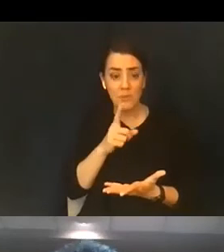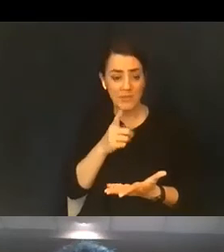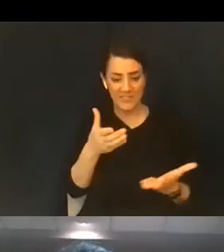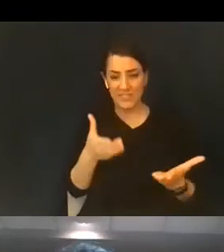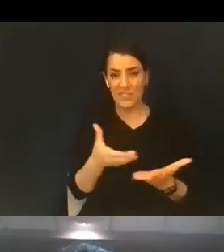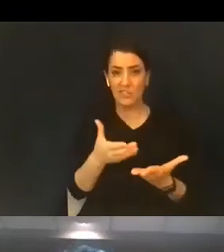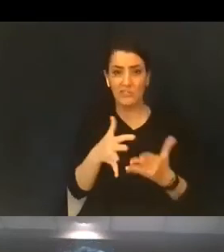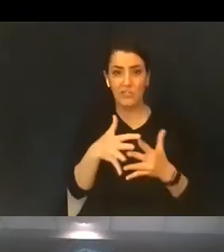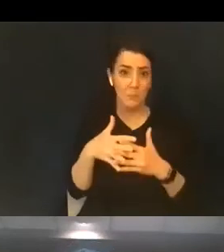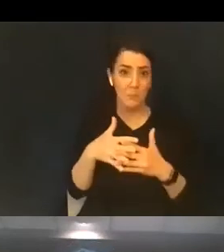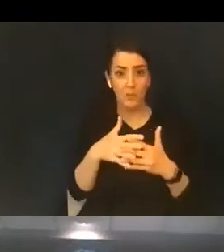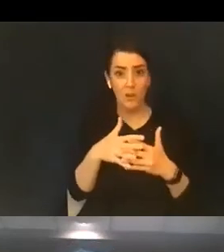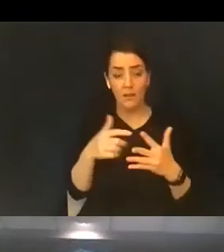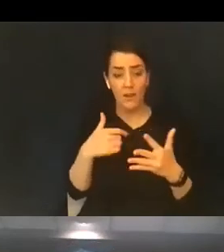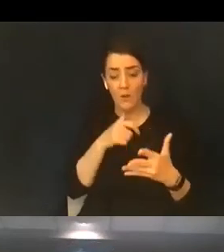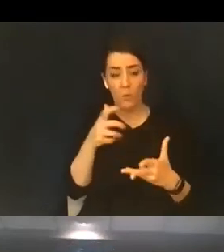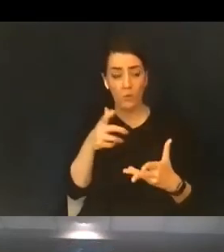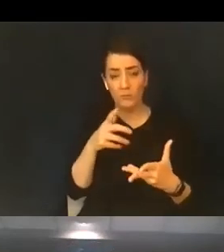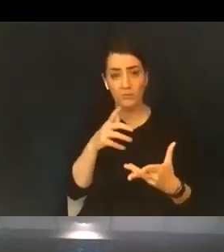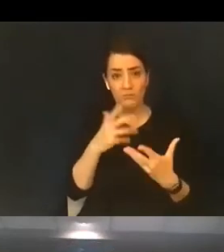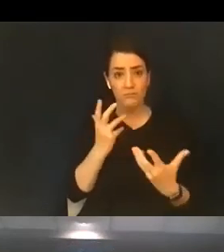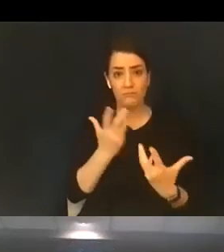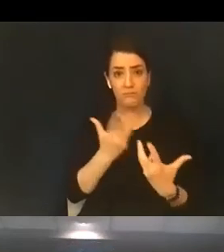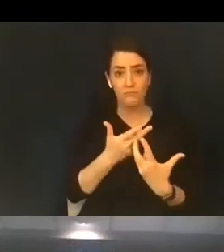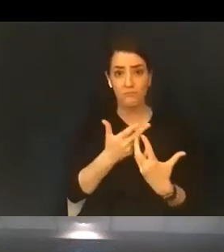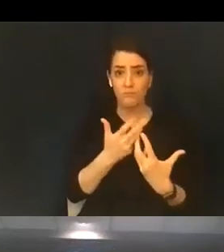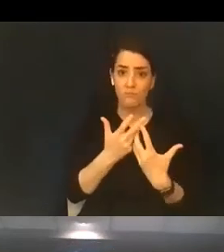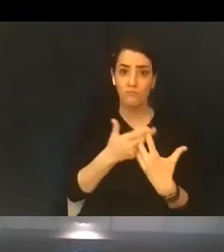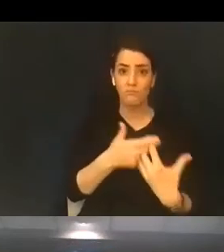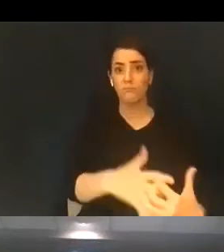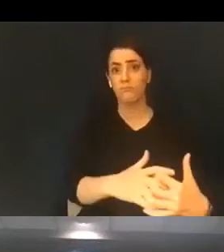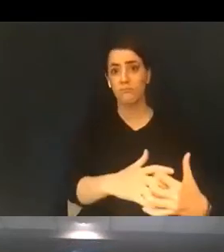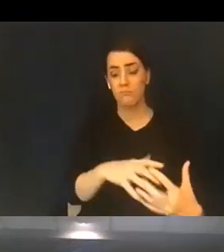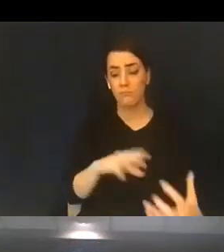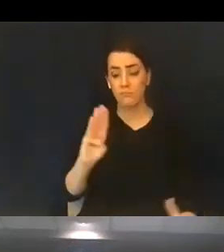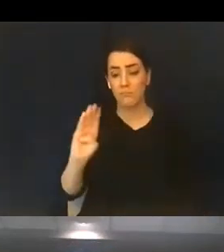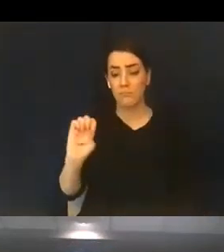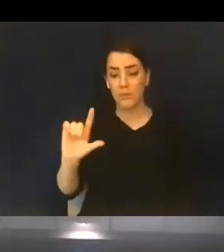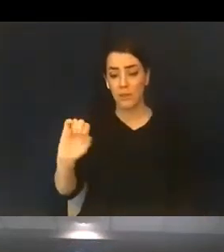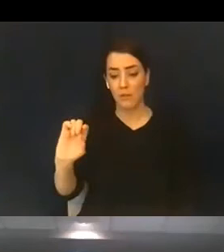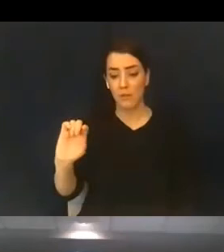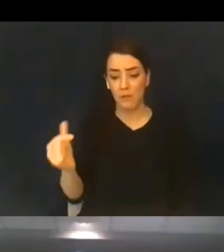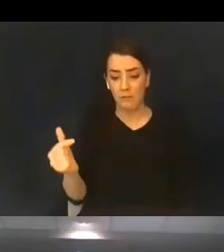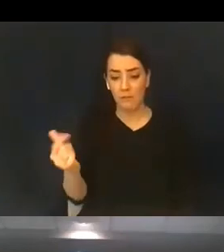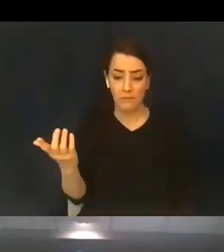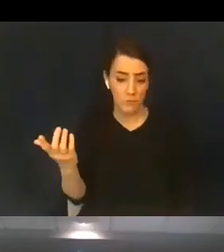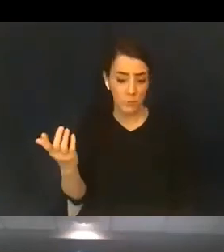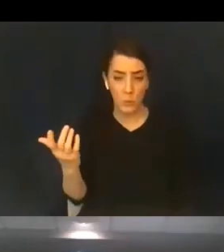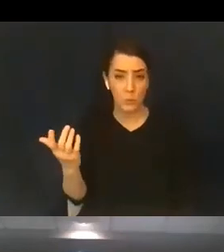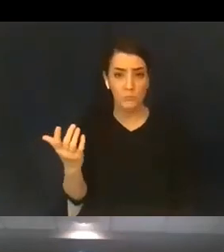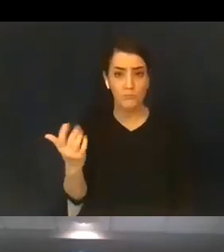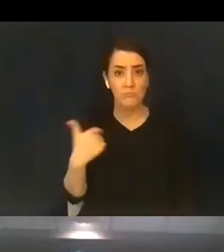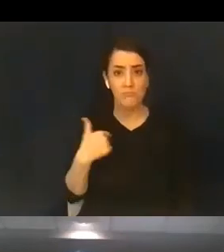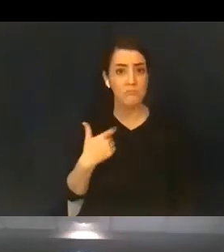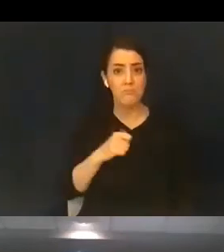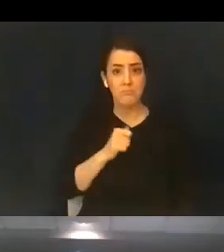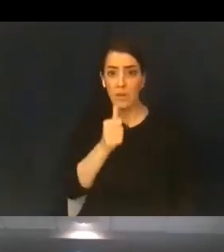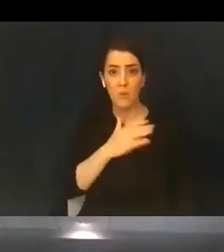say. So I think, and this isn't special or